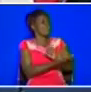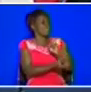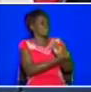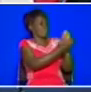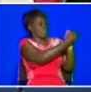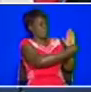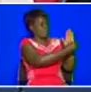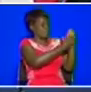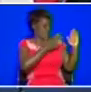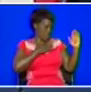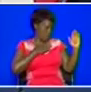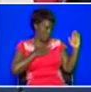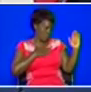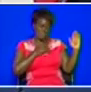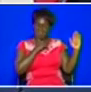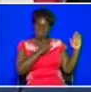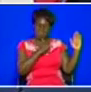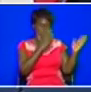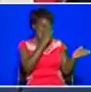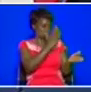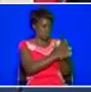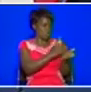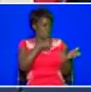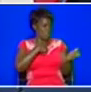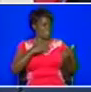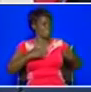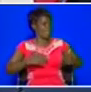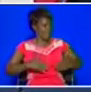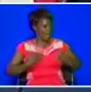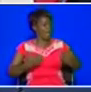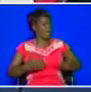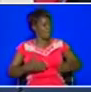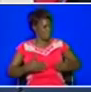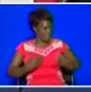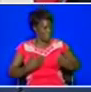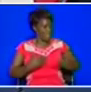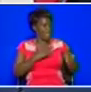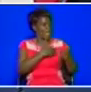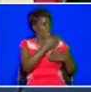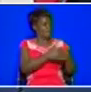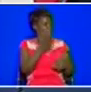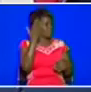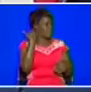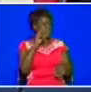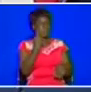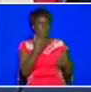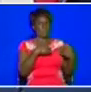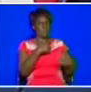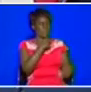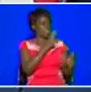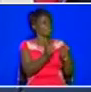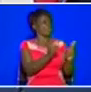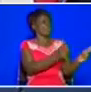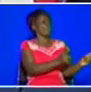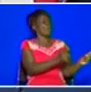you and show you that that is not the case. In fact, I'm glad that after the initial reactions, people saying that because they're used to saying